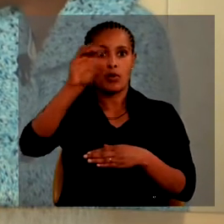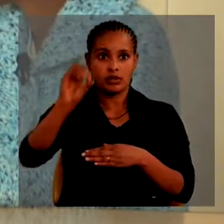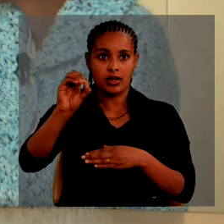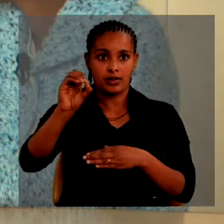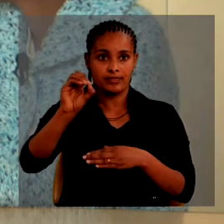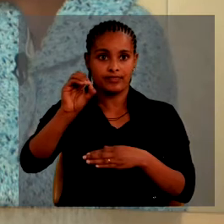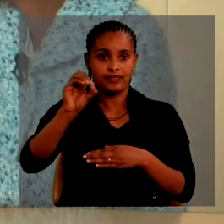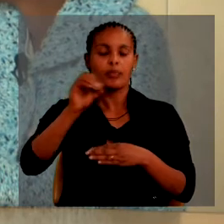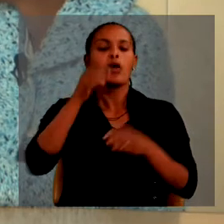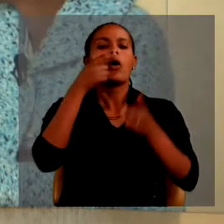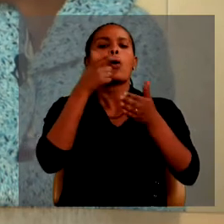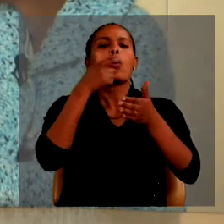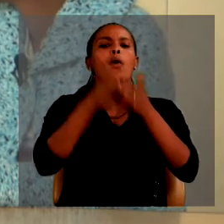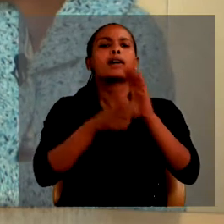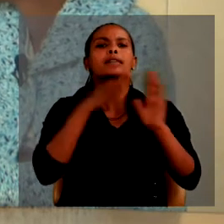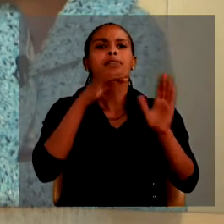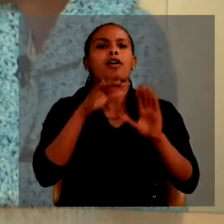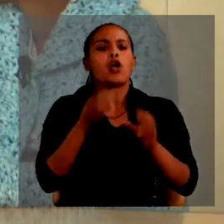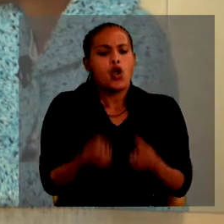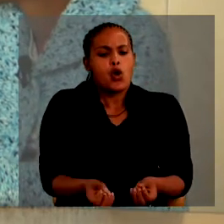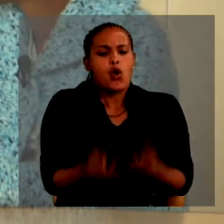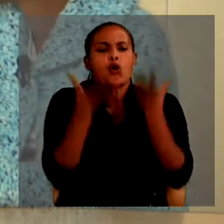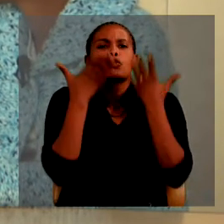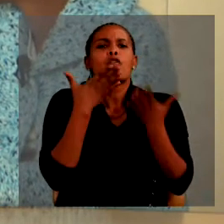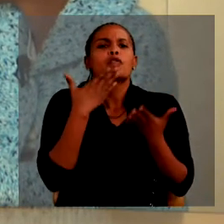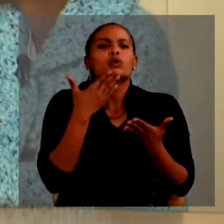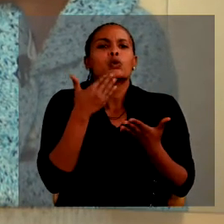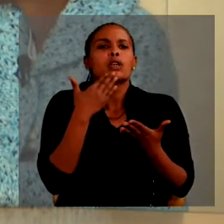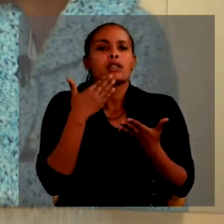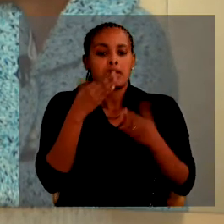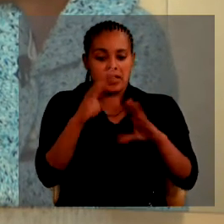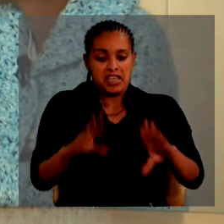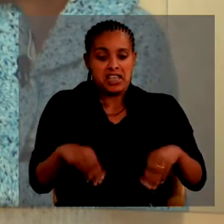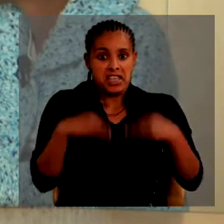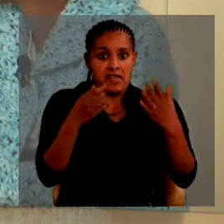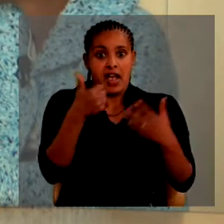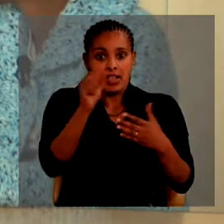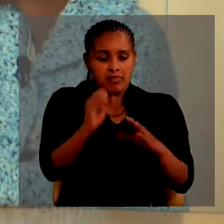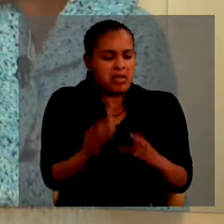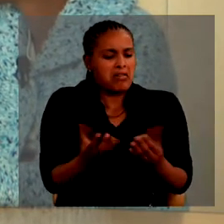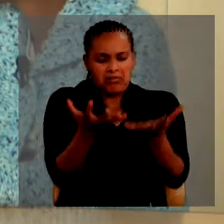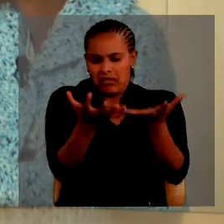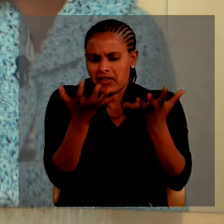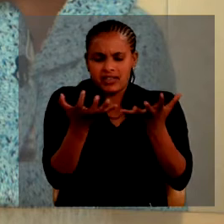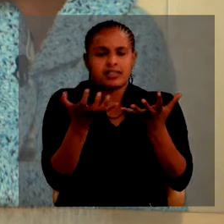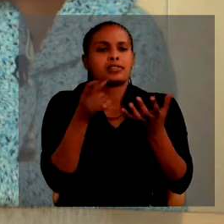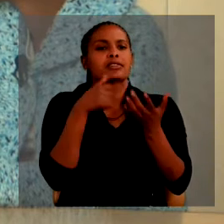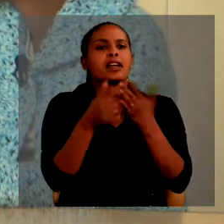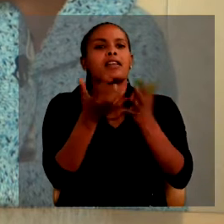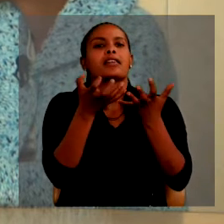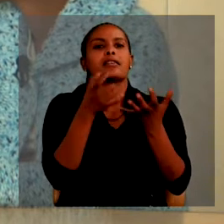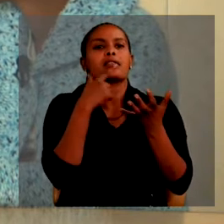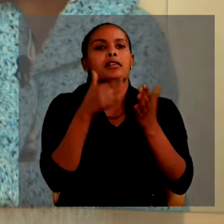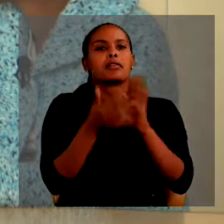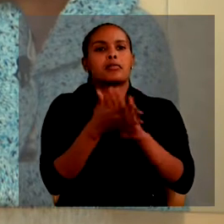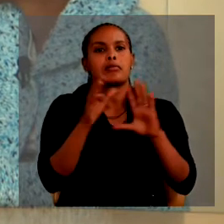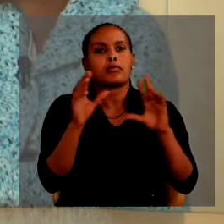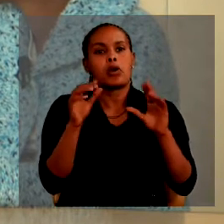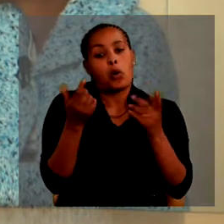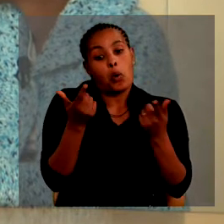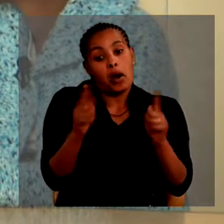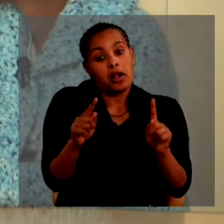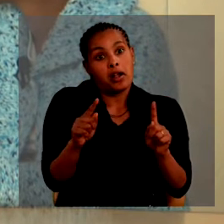But if there is lots of sugar, give them as much as they need. So if they say,